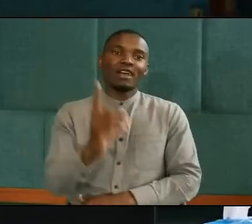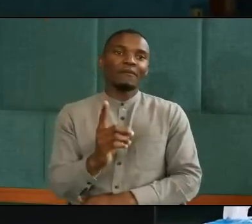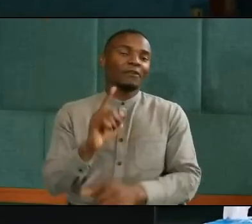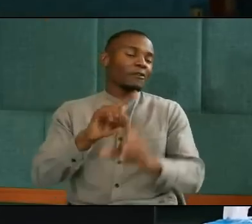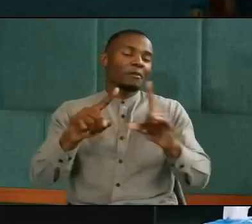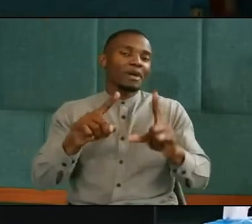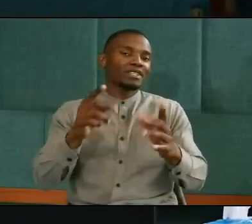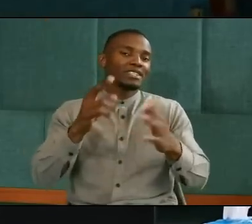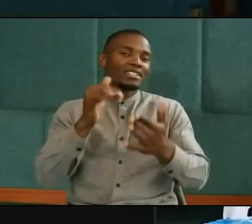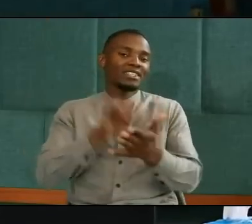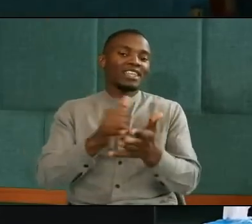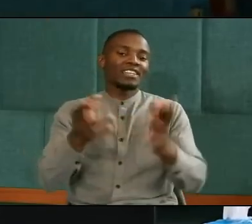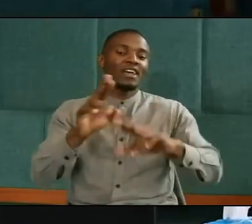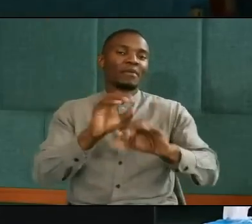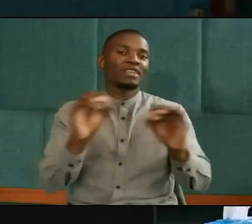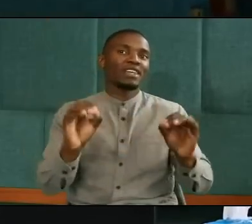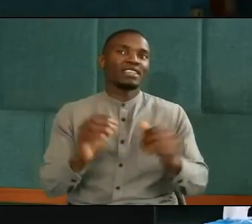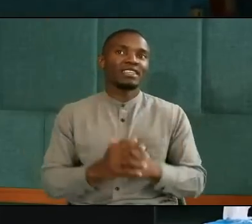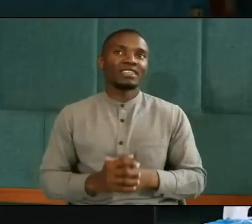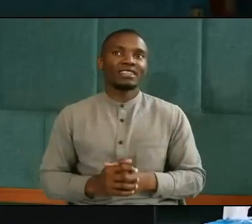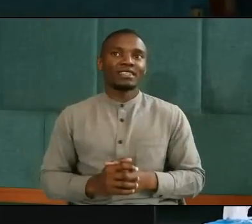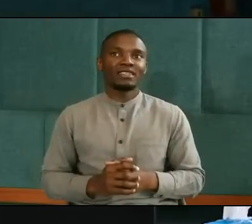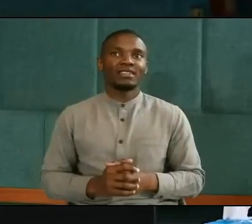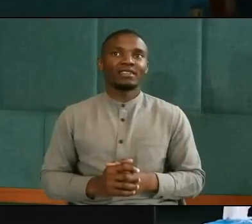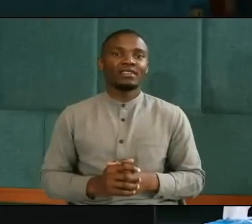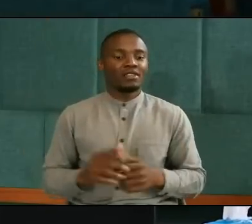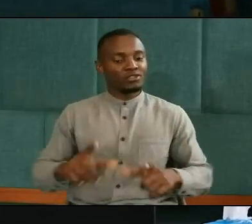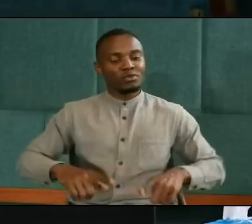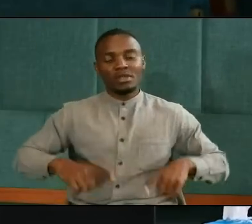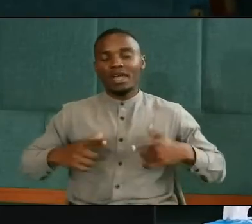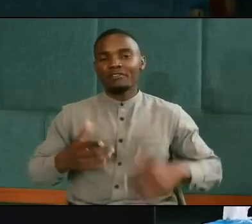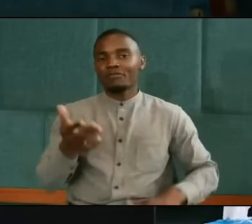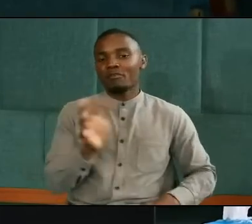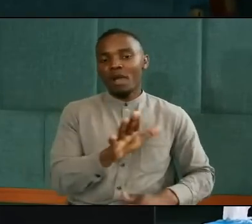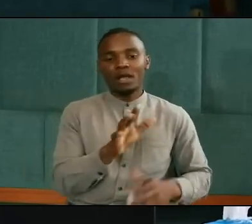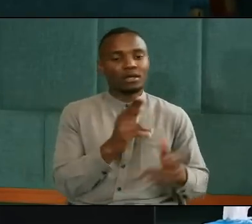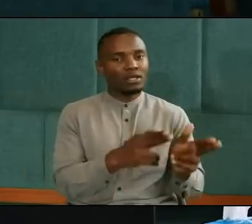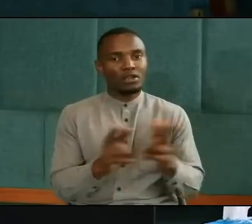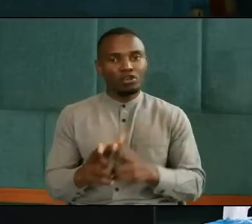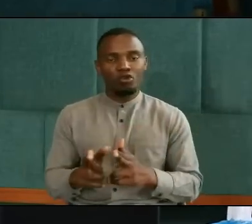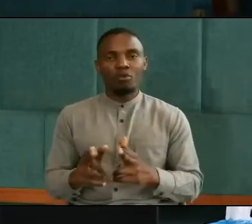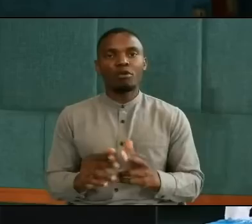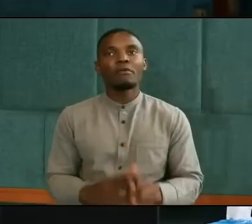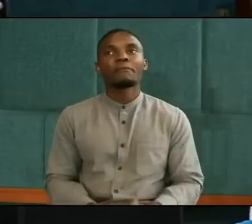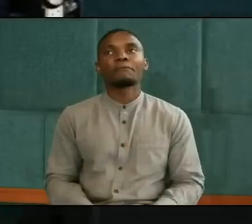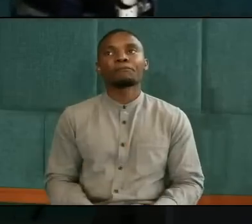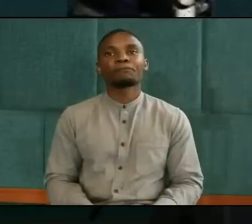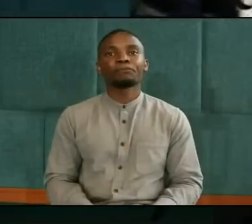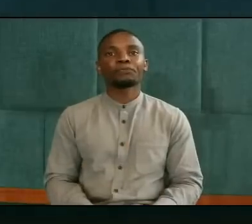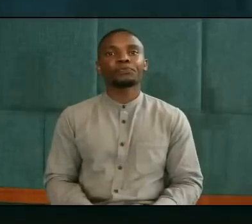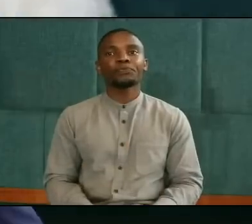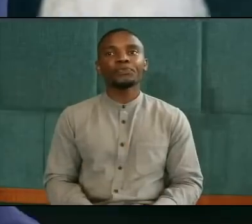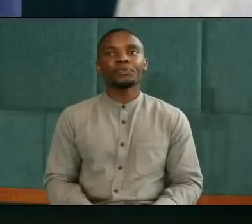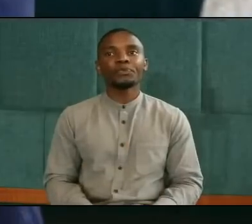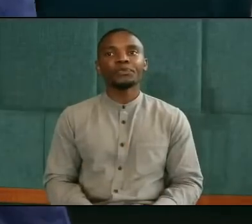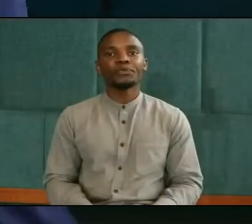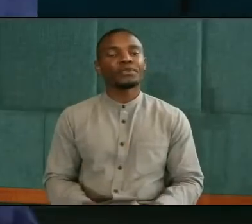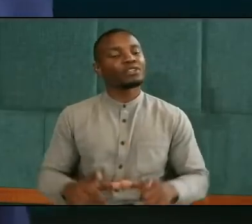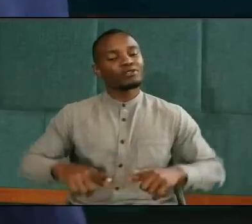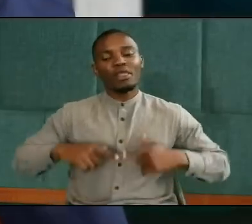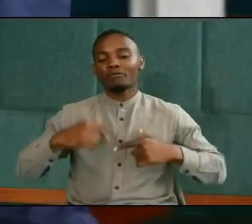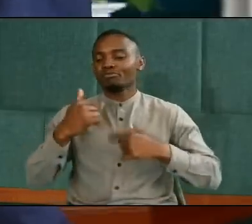sky recede, no mountain move out of its place, life returned to normal. And